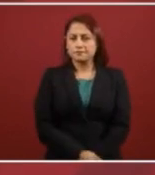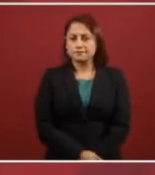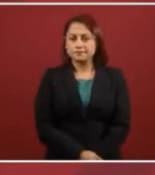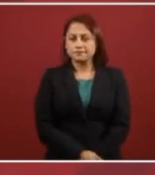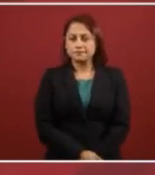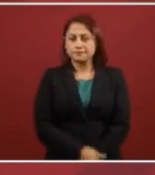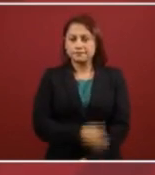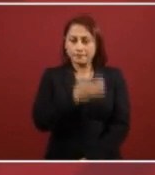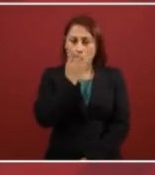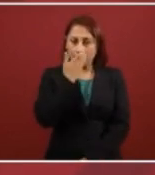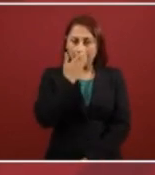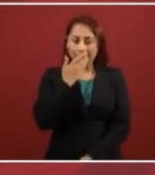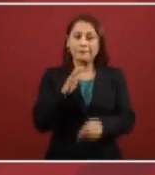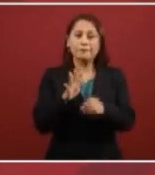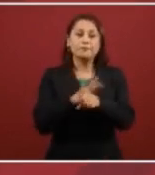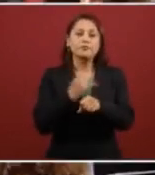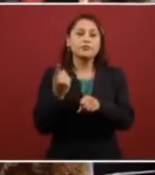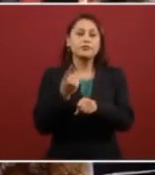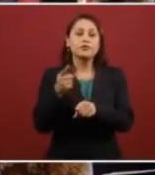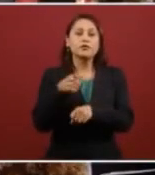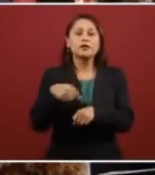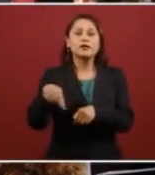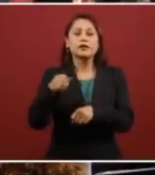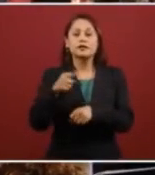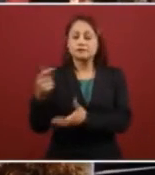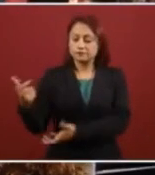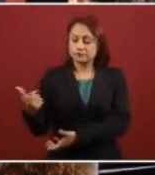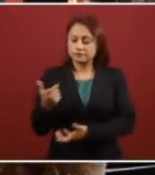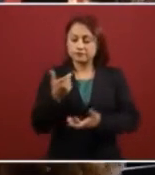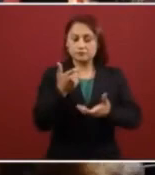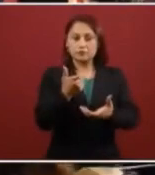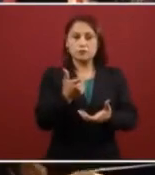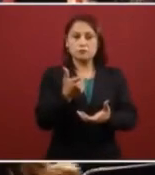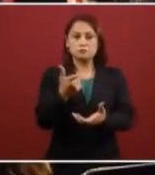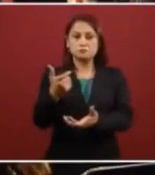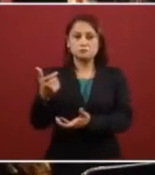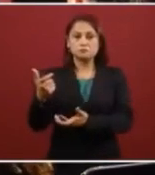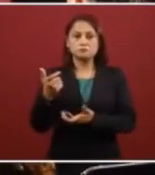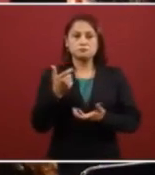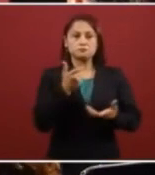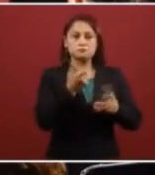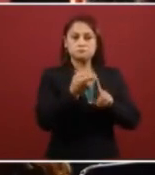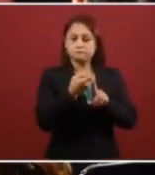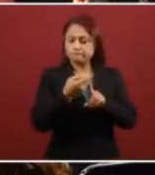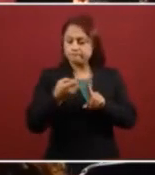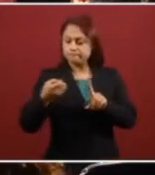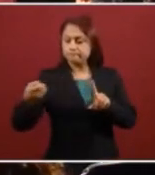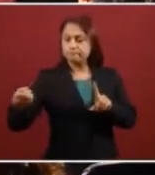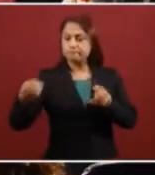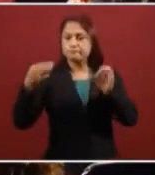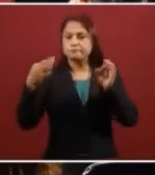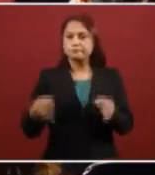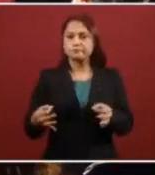un manejo de el presupuesto ordenado. The management of the budget that's orderly. No